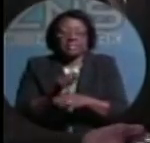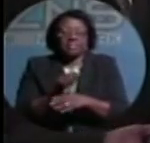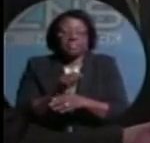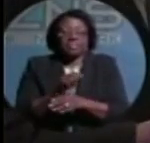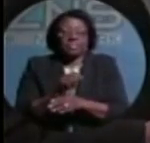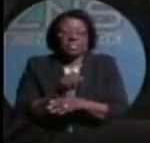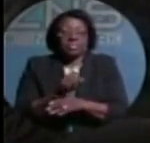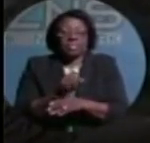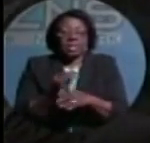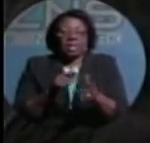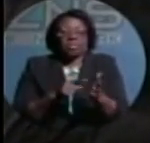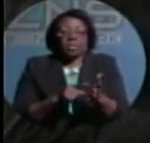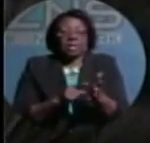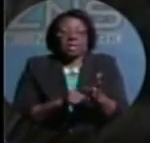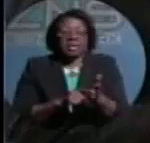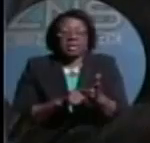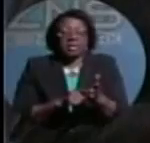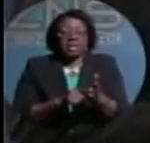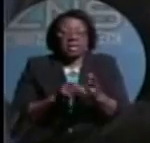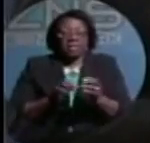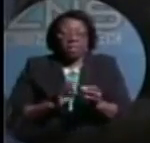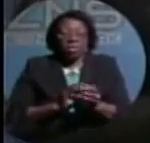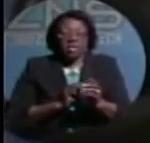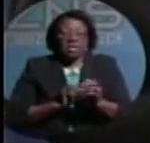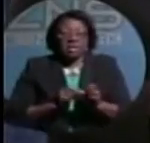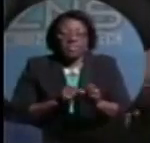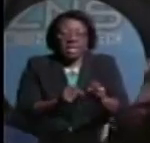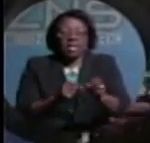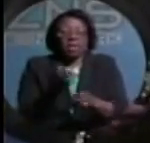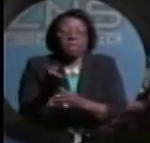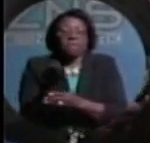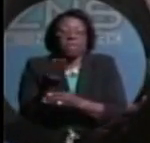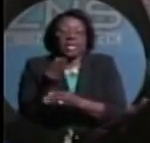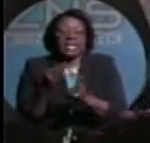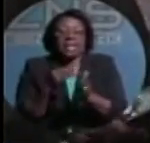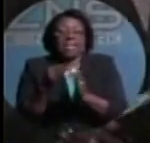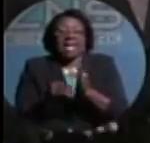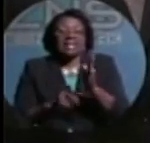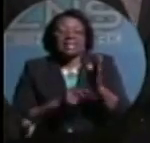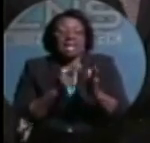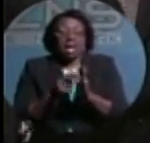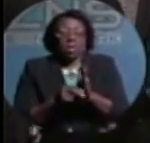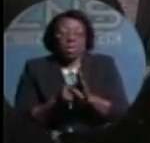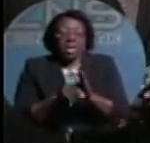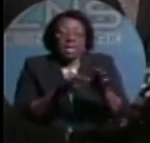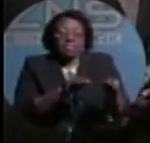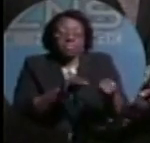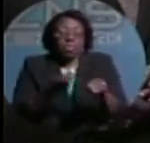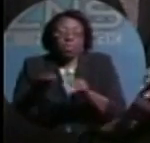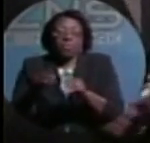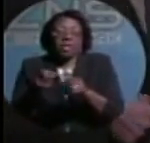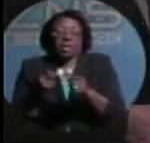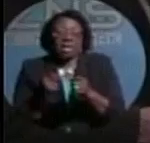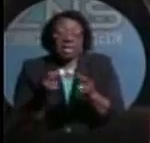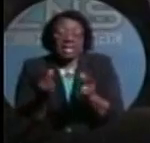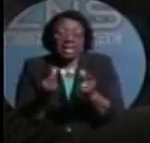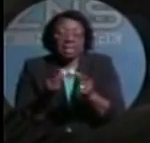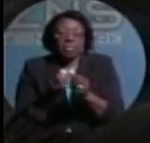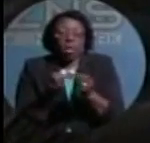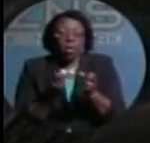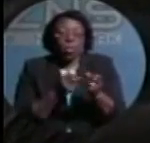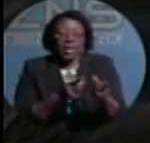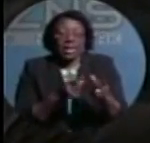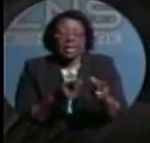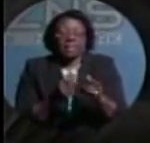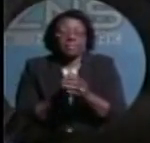us, and with this forward speed of 14 miles per hour, that certainly is good news for us, and that will minimize the flooding impact. But certainly as it